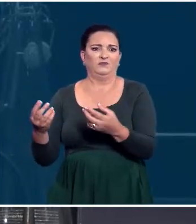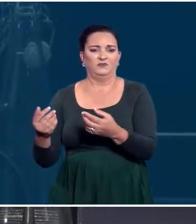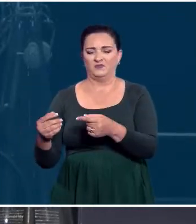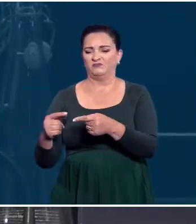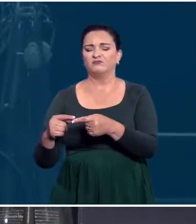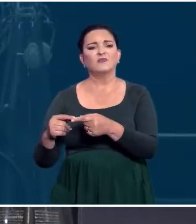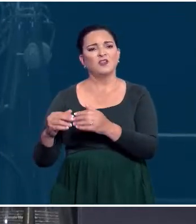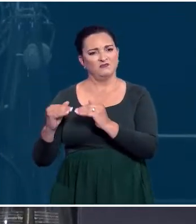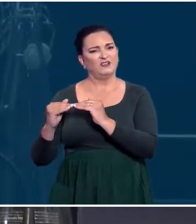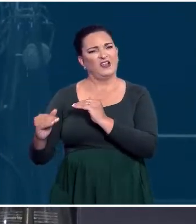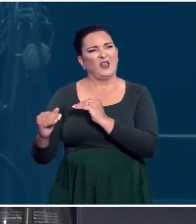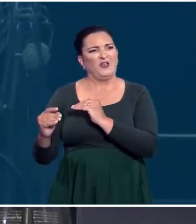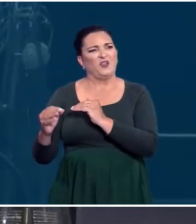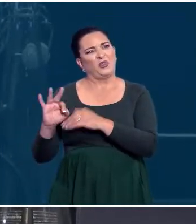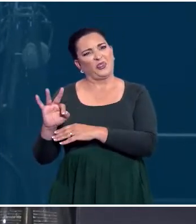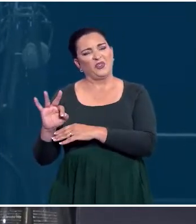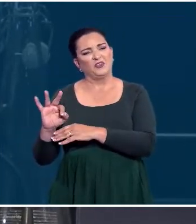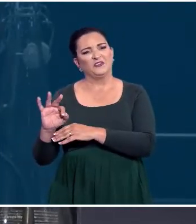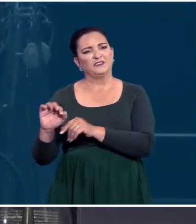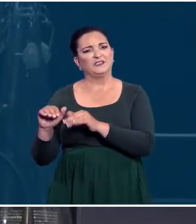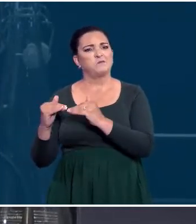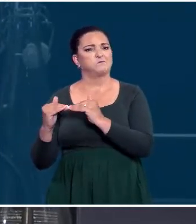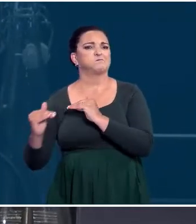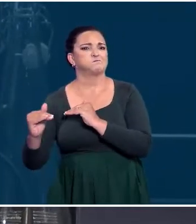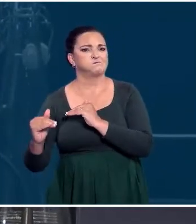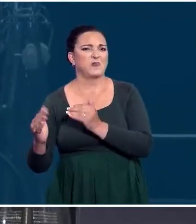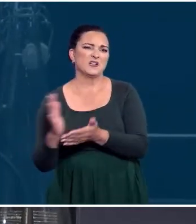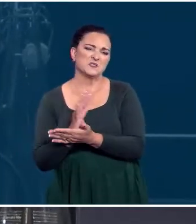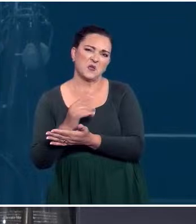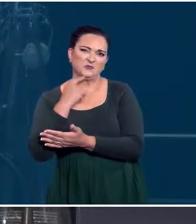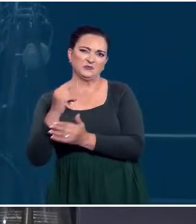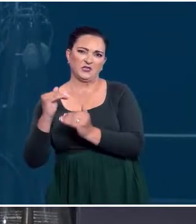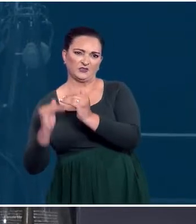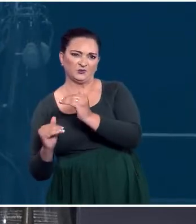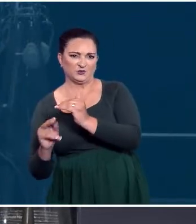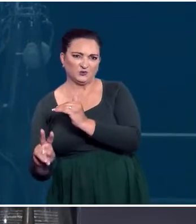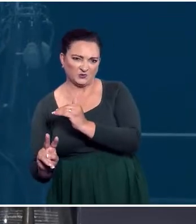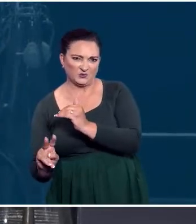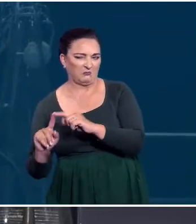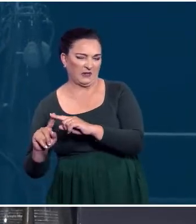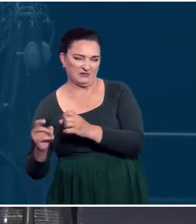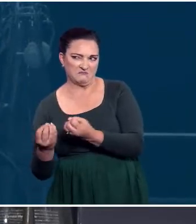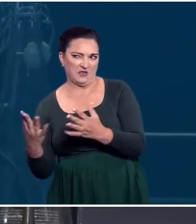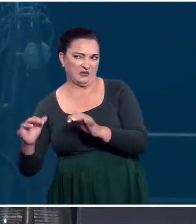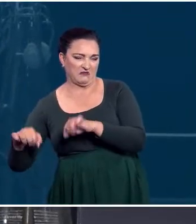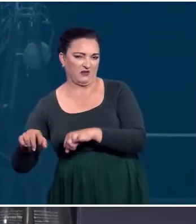makes sense. In fact, one paper even went to 2, which not many agreed with.